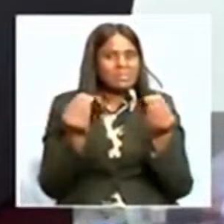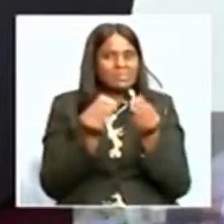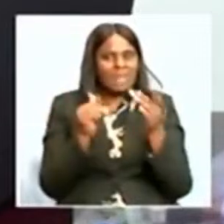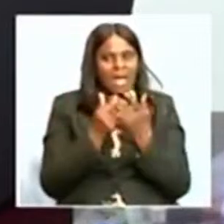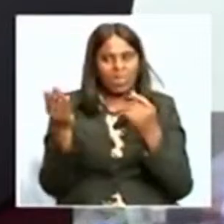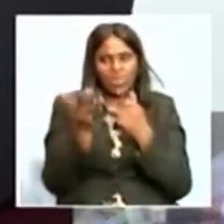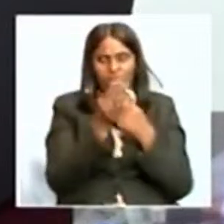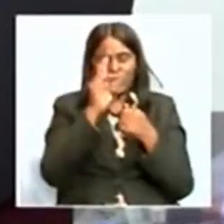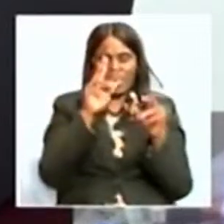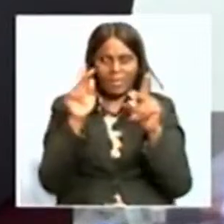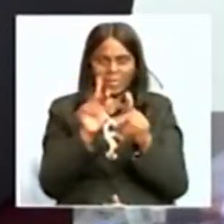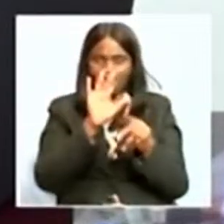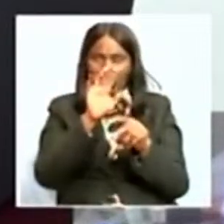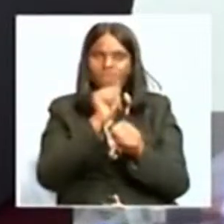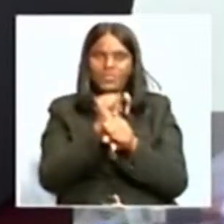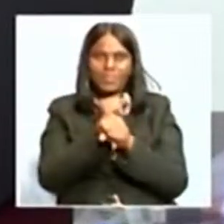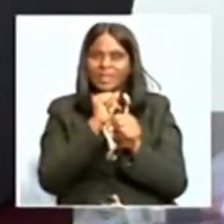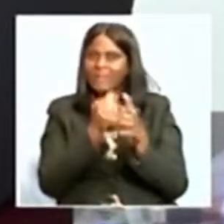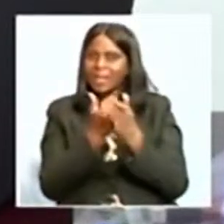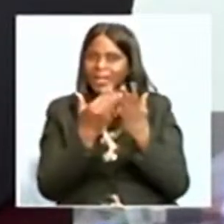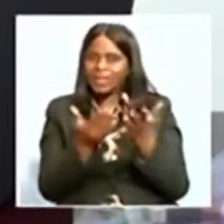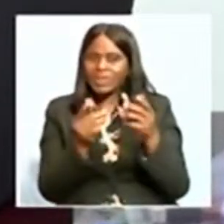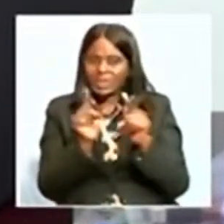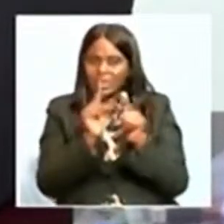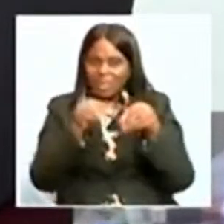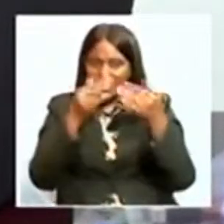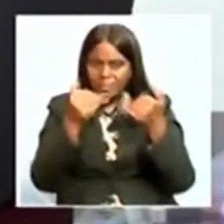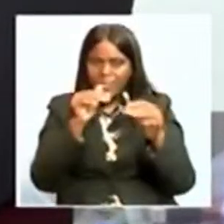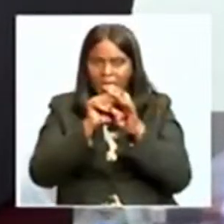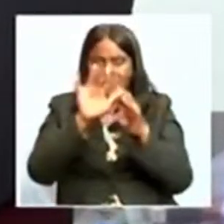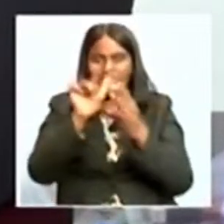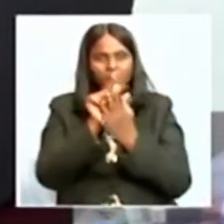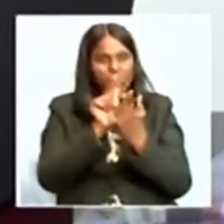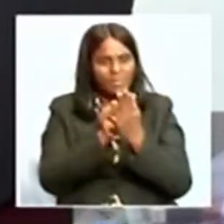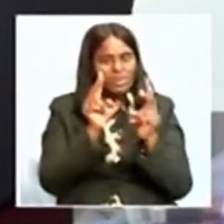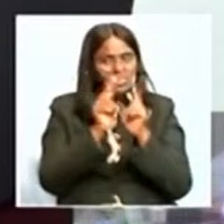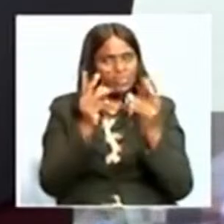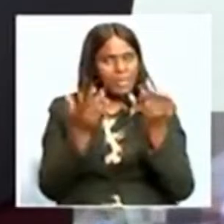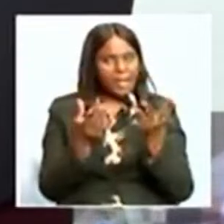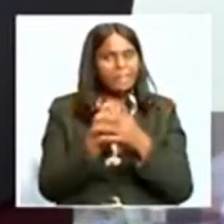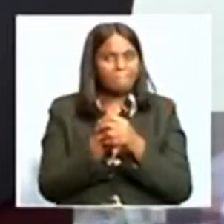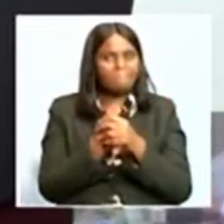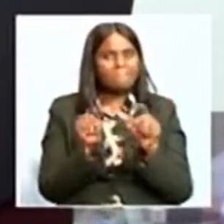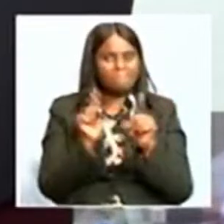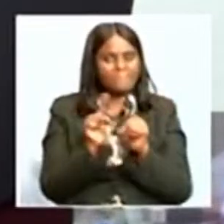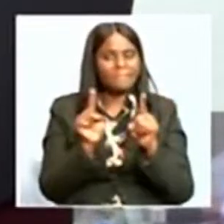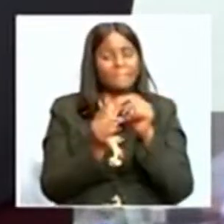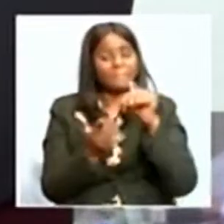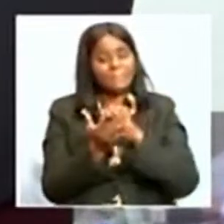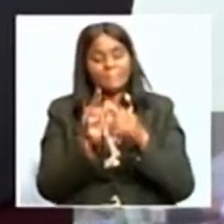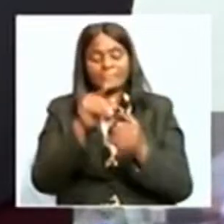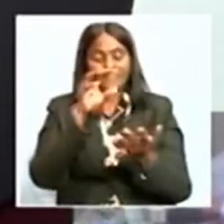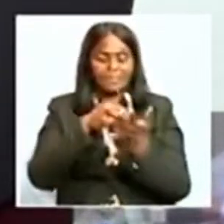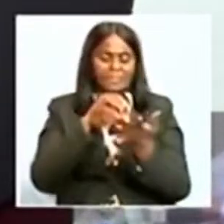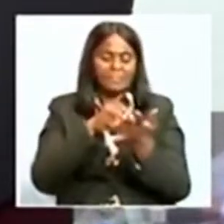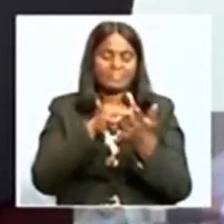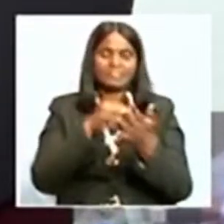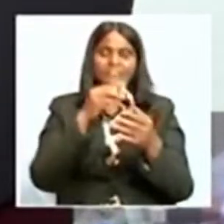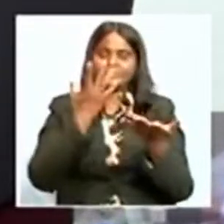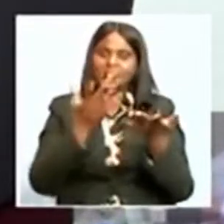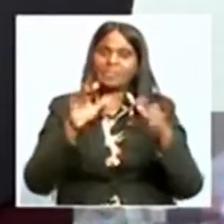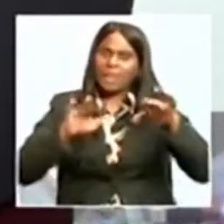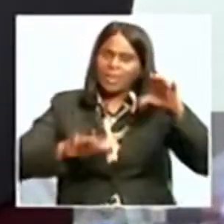are going to perform their functions that are given in the Act. Okay. So it's also a matter of striking